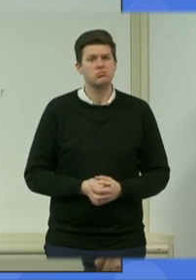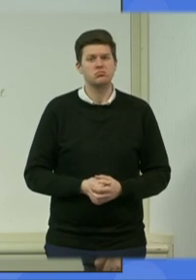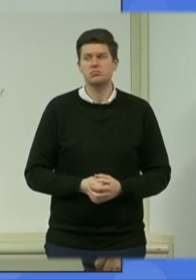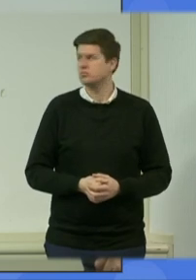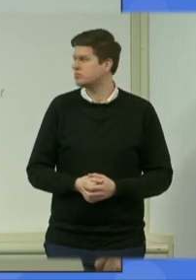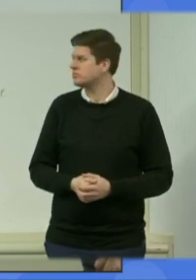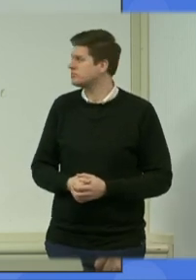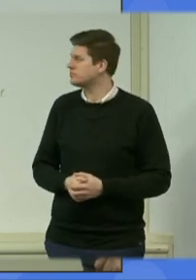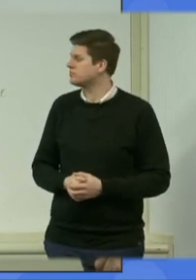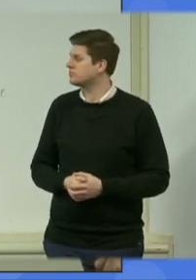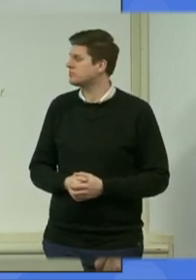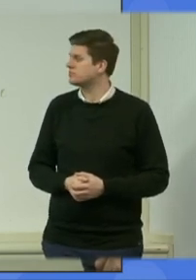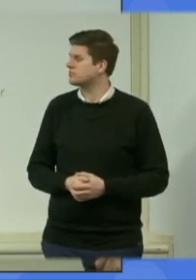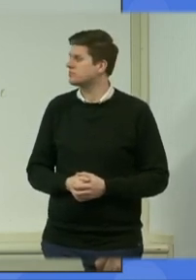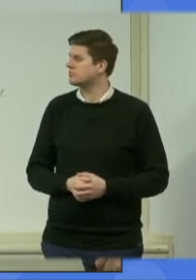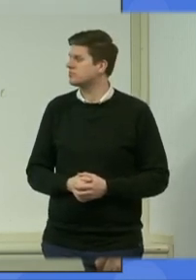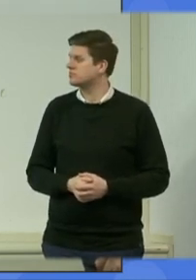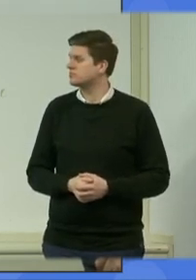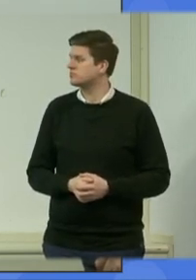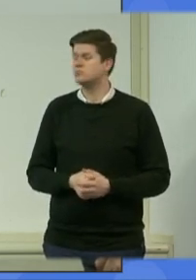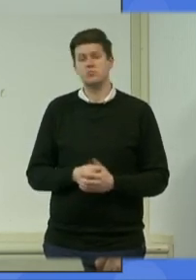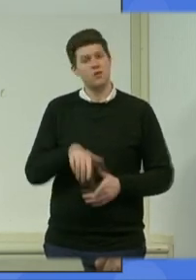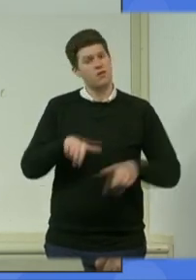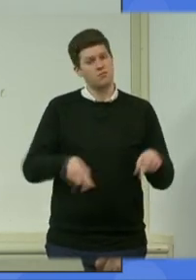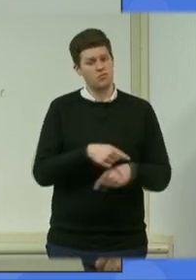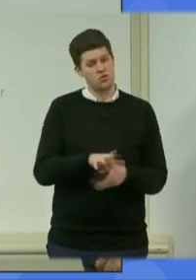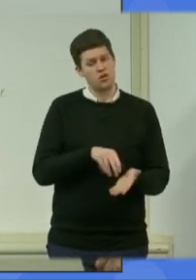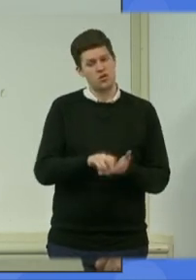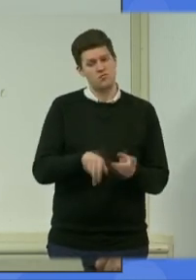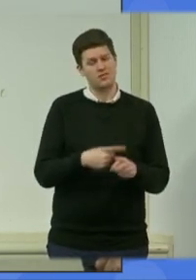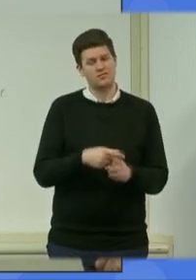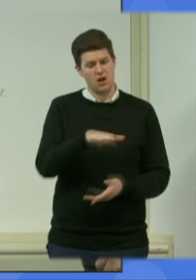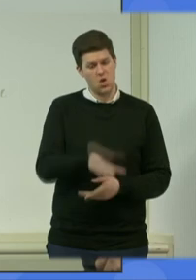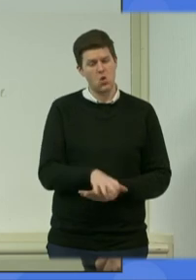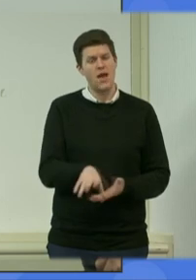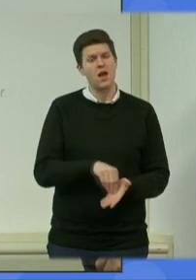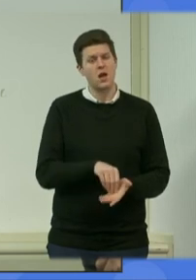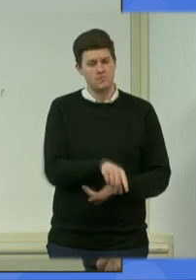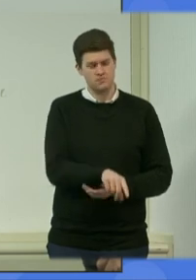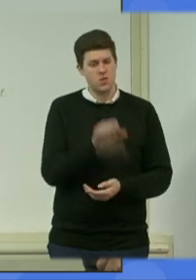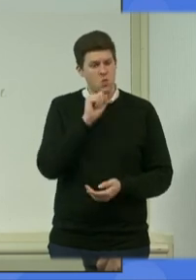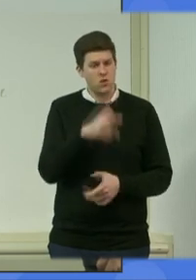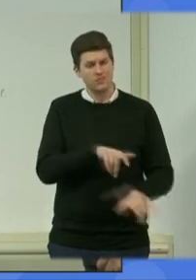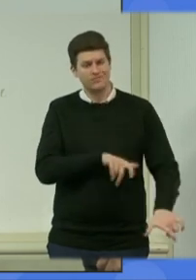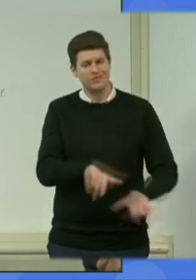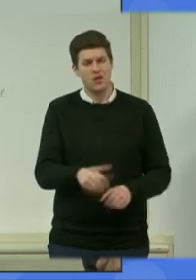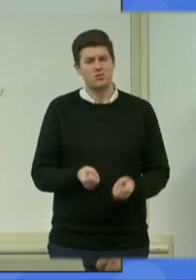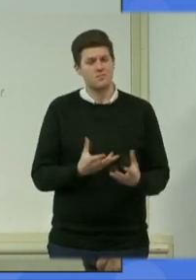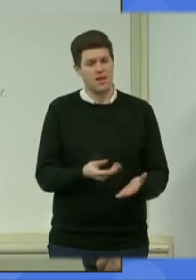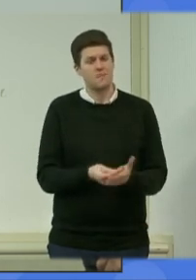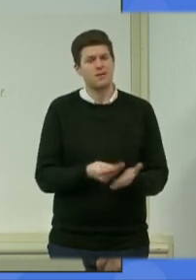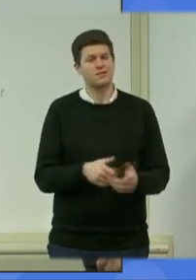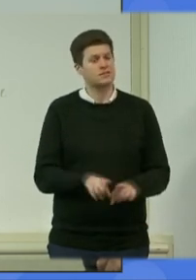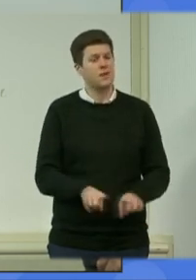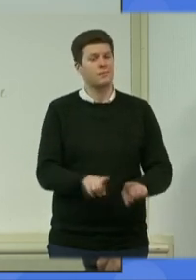that actually if people are paying less tax and they're on relatively low incomes, so sort of lower middle things, they're likely to keep spending that money. And by